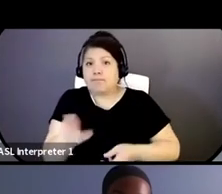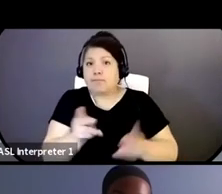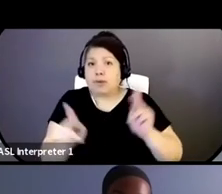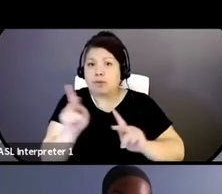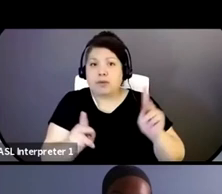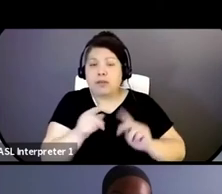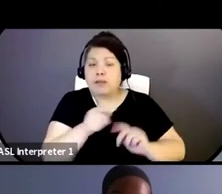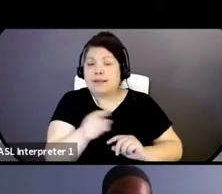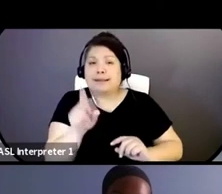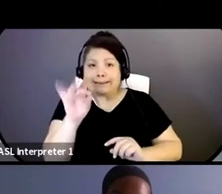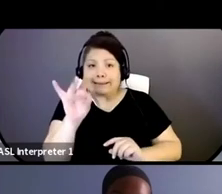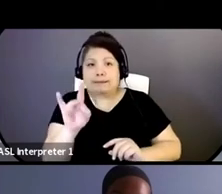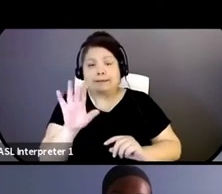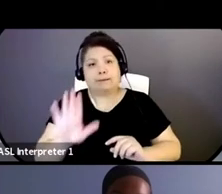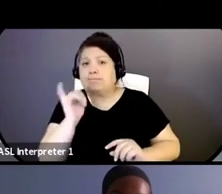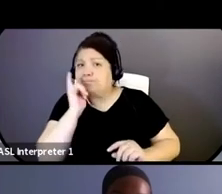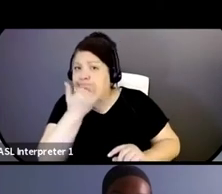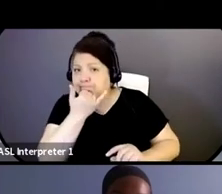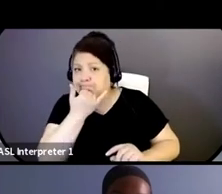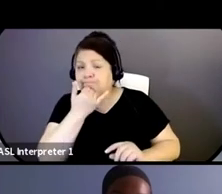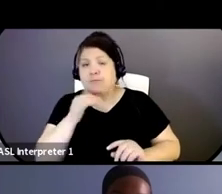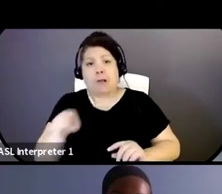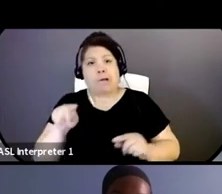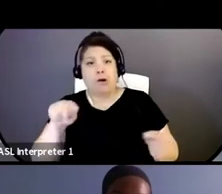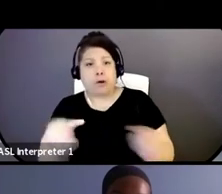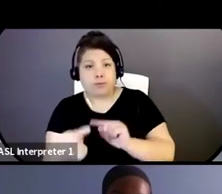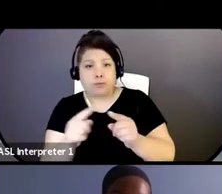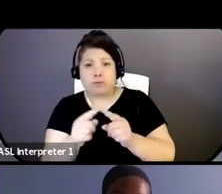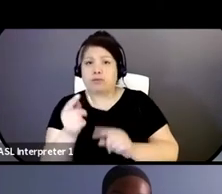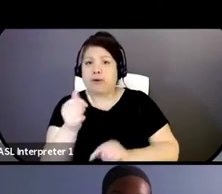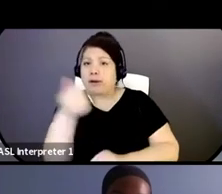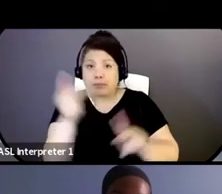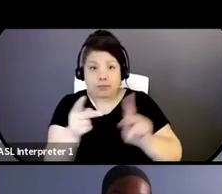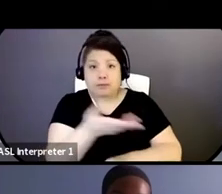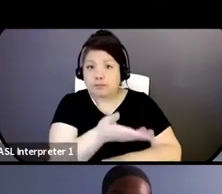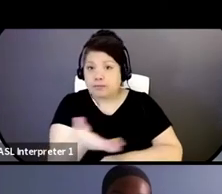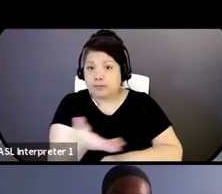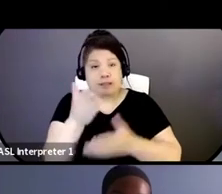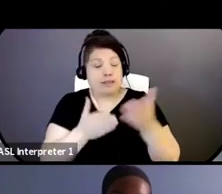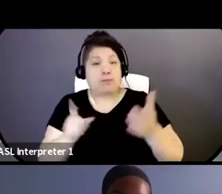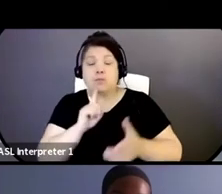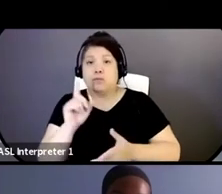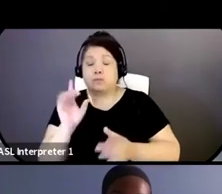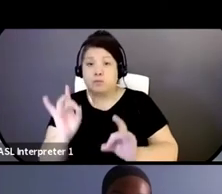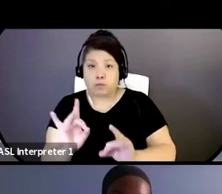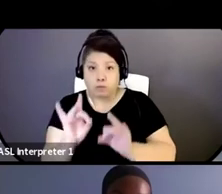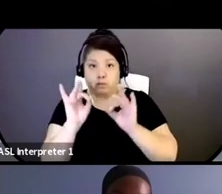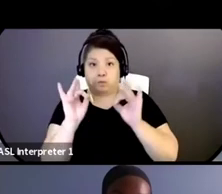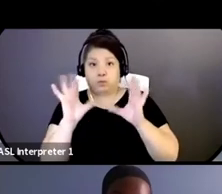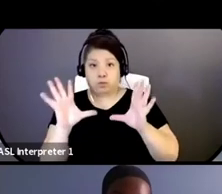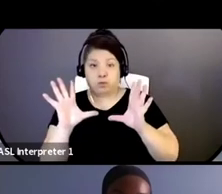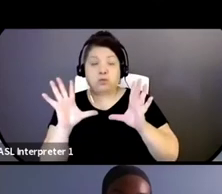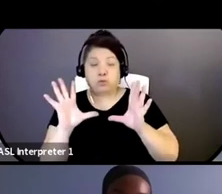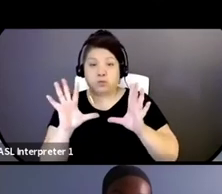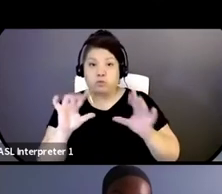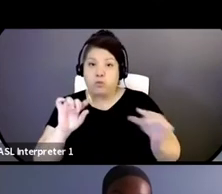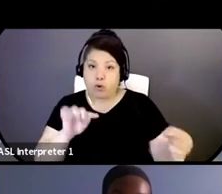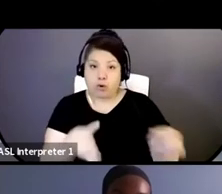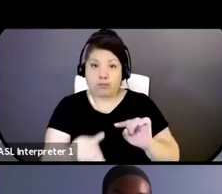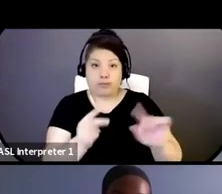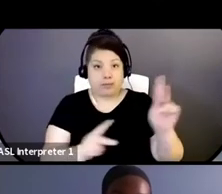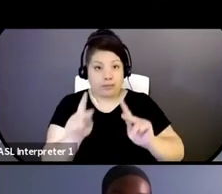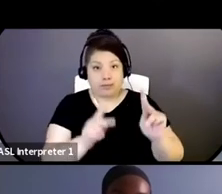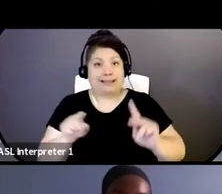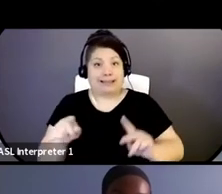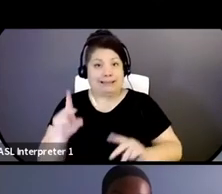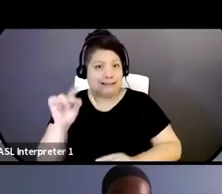have like harmed others, maybe done like some incredible levels of harm to other people on an ongoing